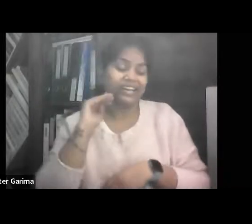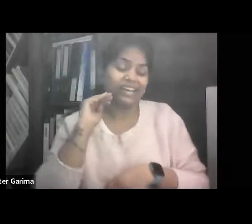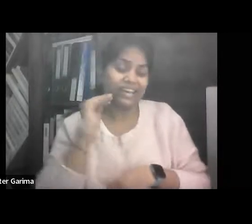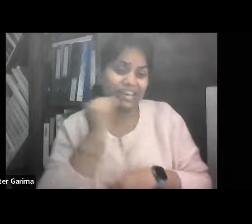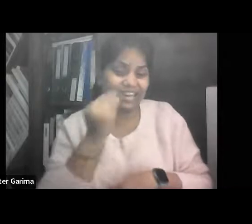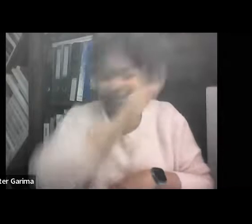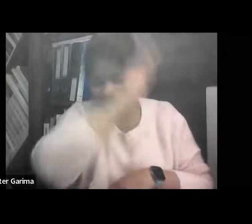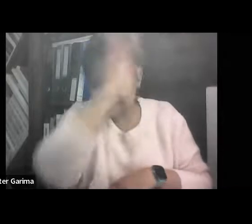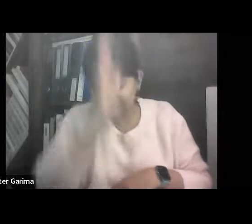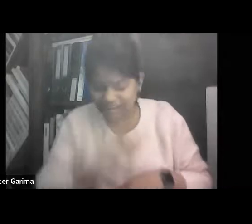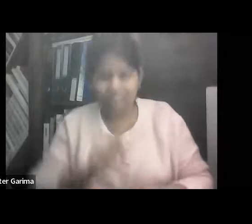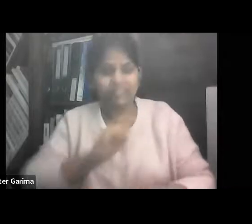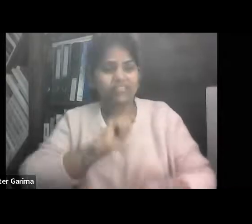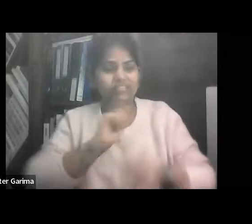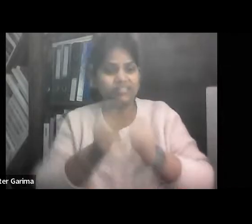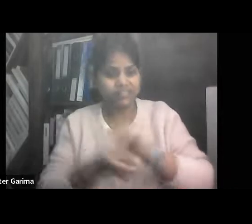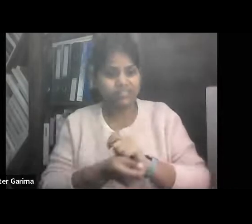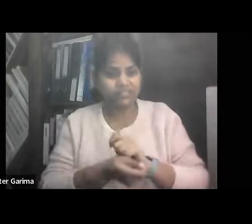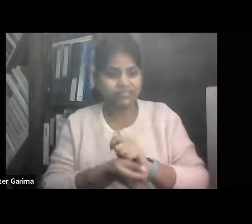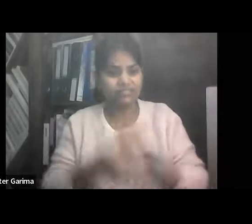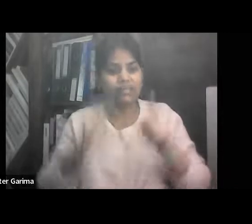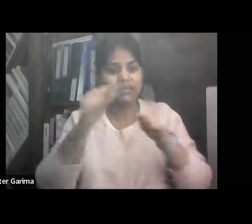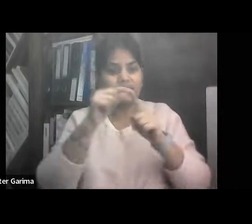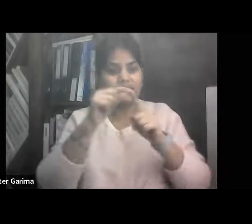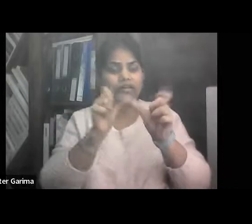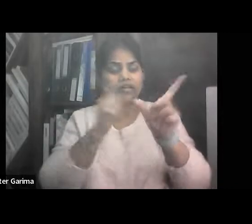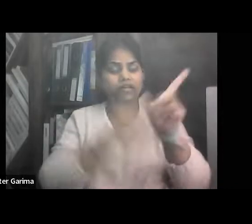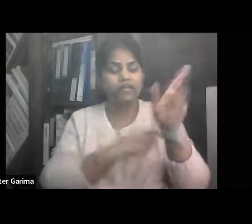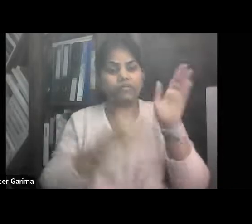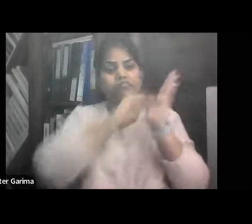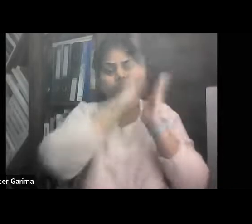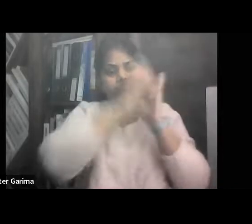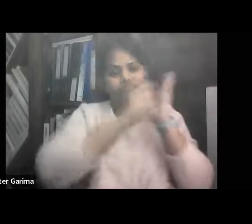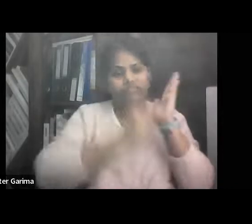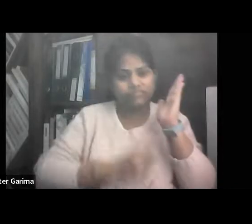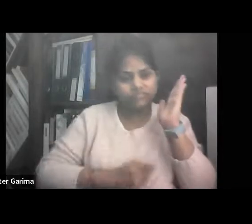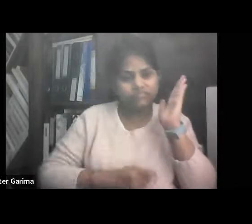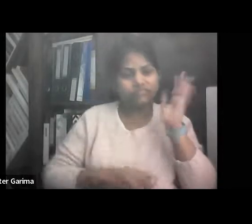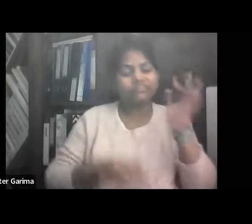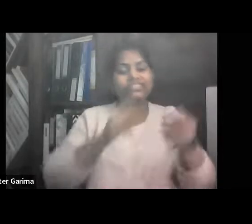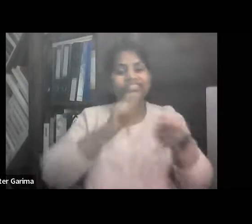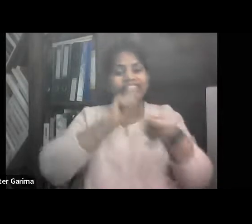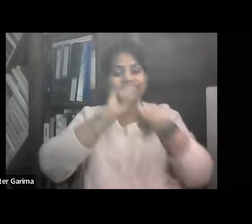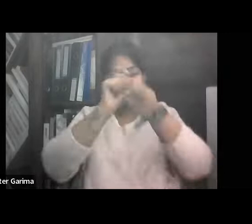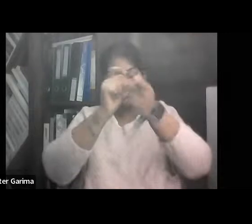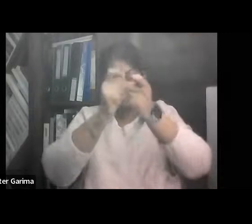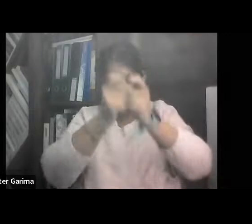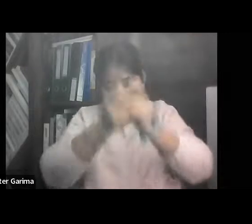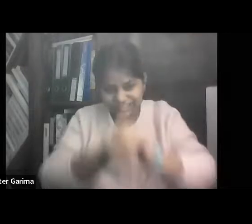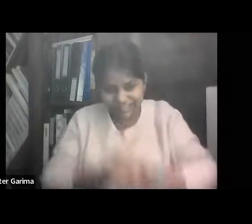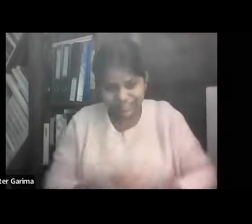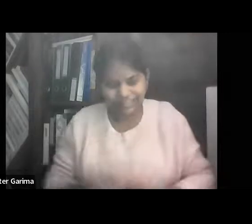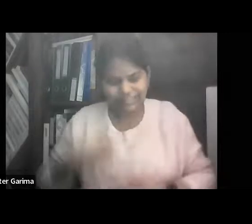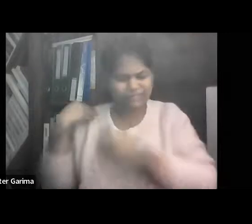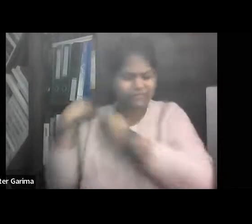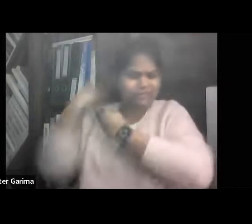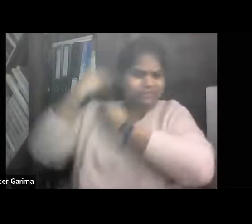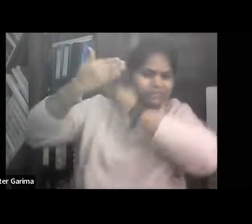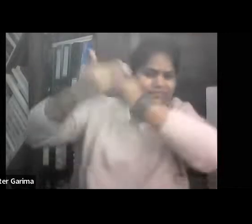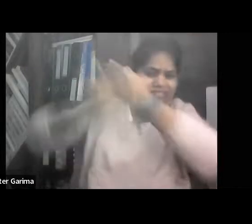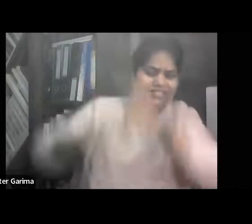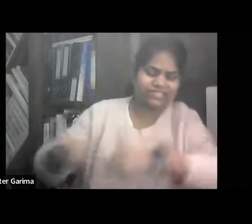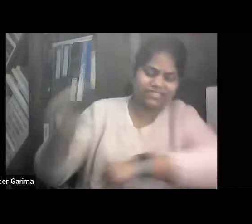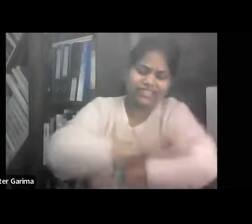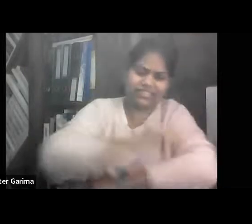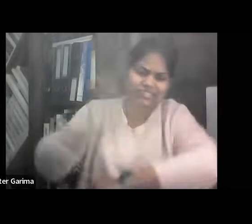fictional playwright is continually caged within the unchangeable script of the past. It is the eternal recurrence of the same day every